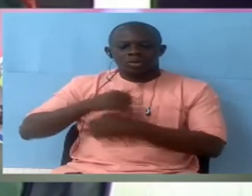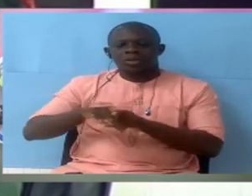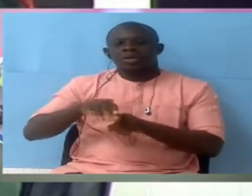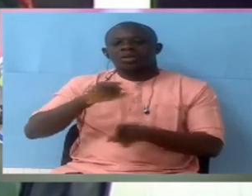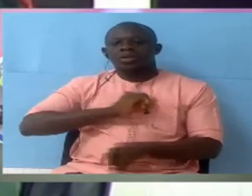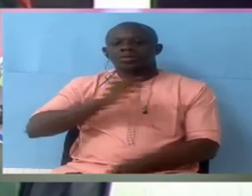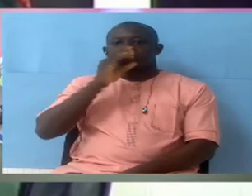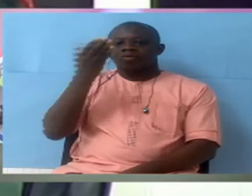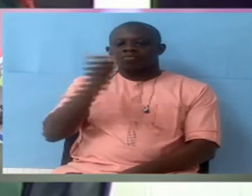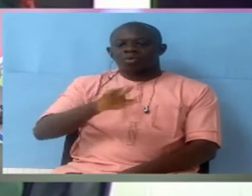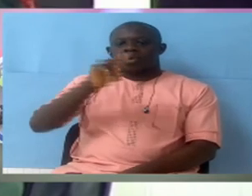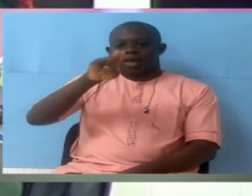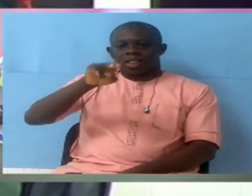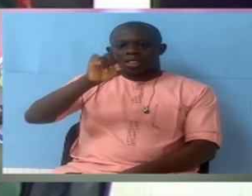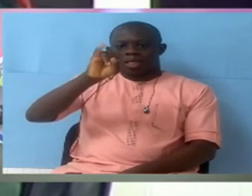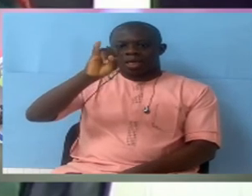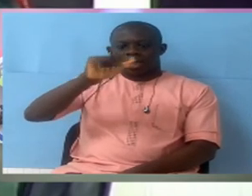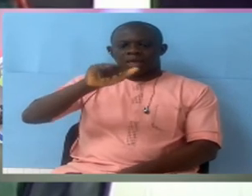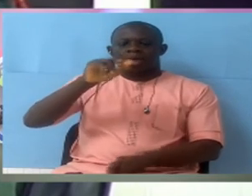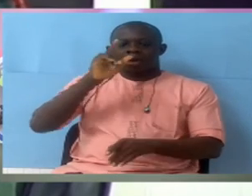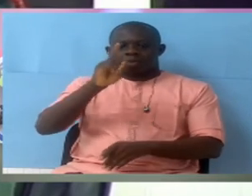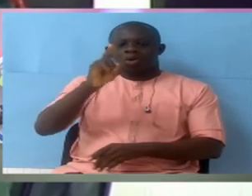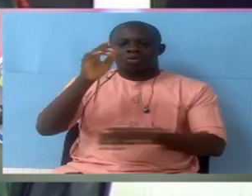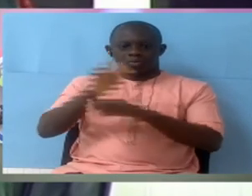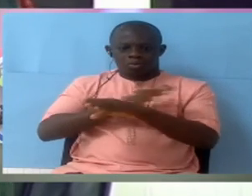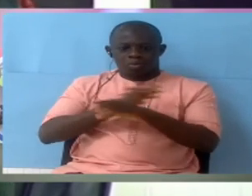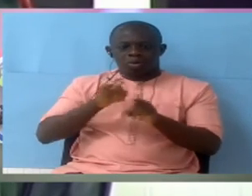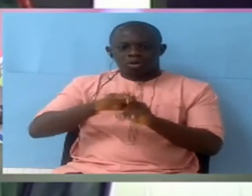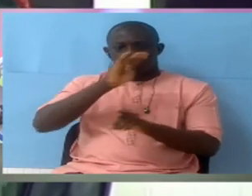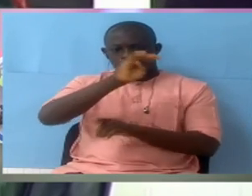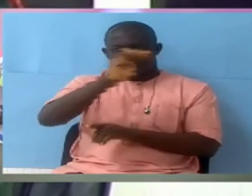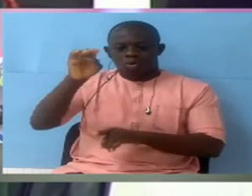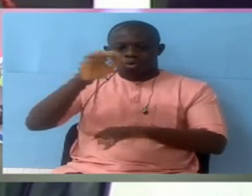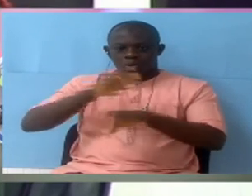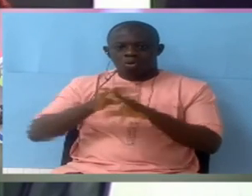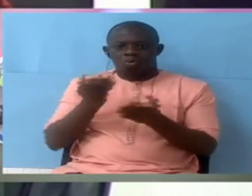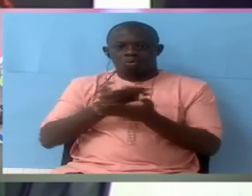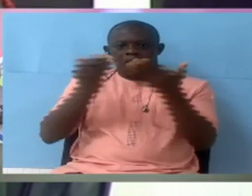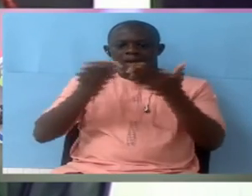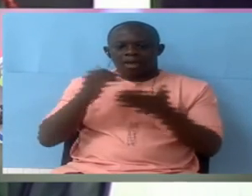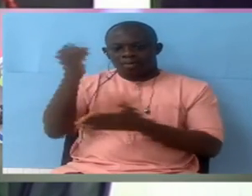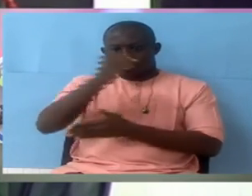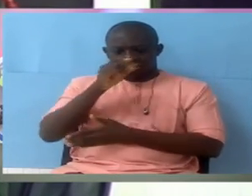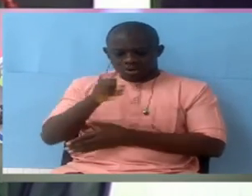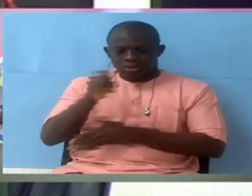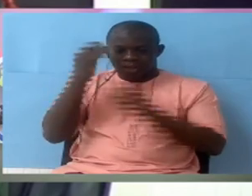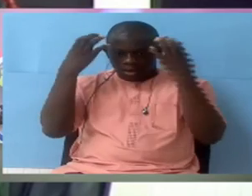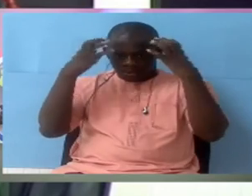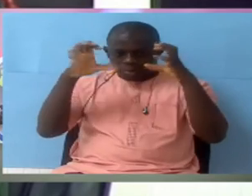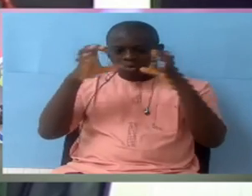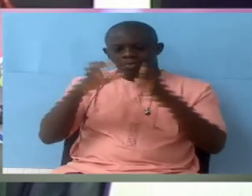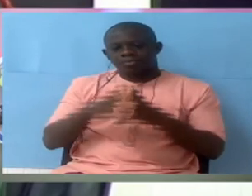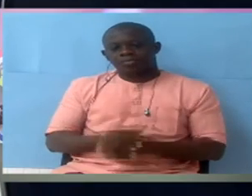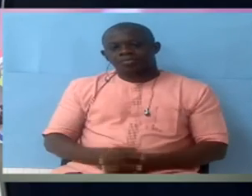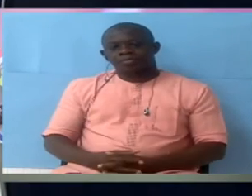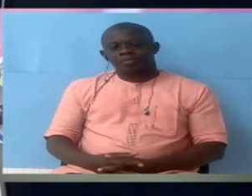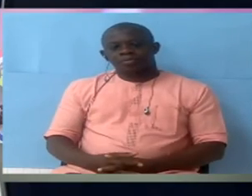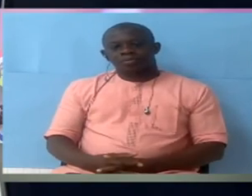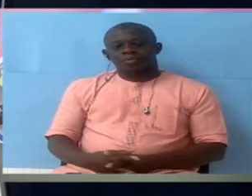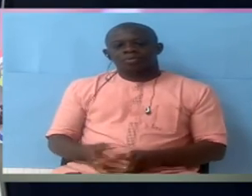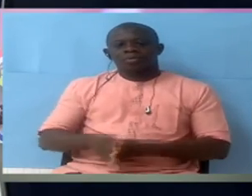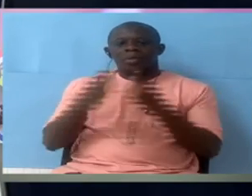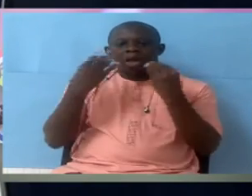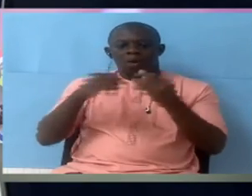they were called upon. Why then? Because of this case. Then learn all near hell be me. How about